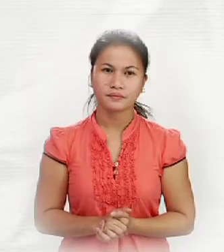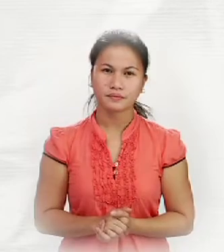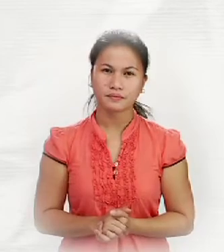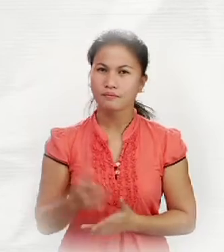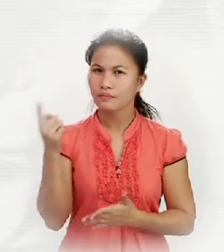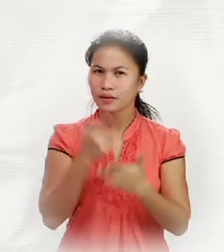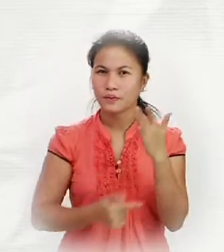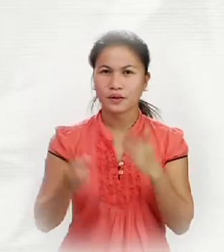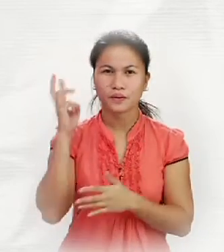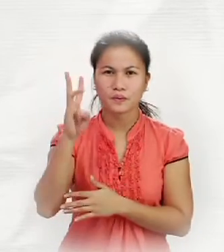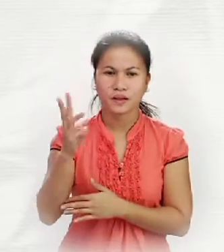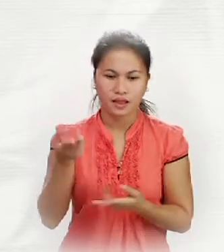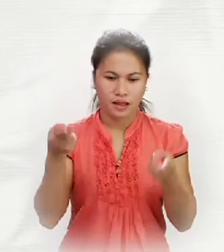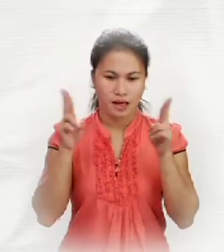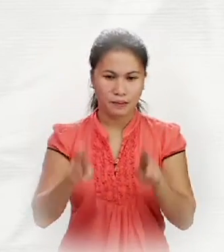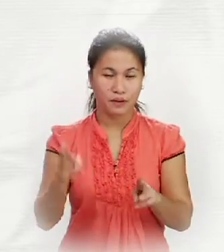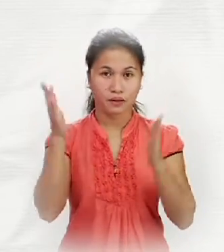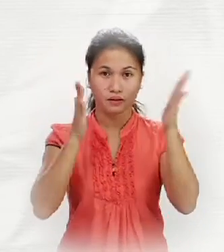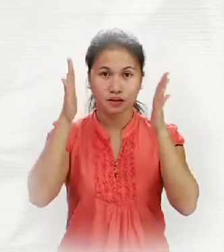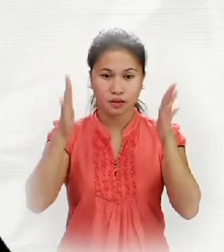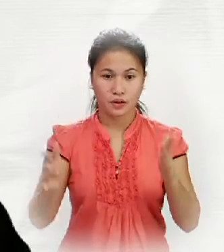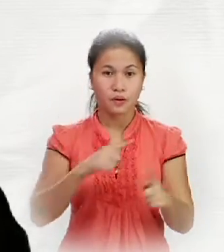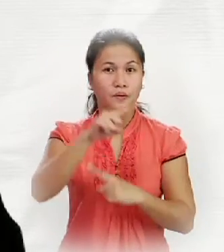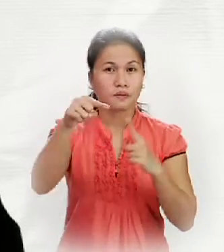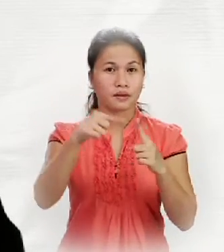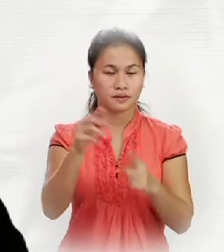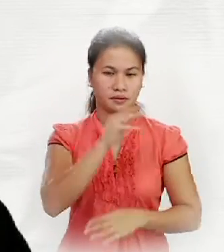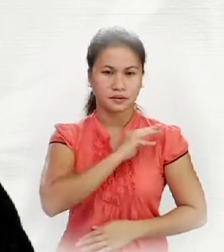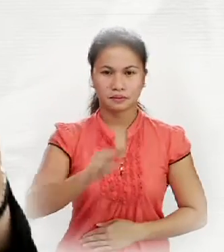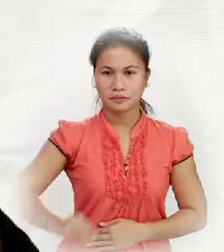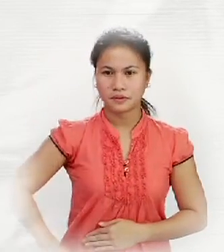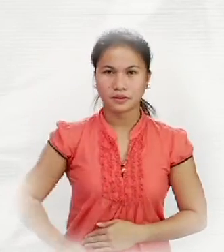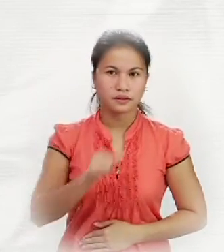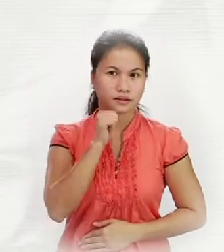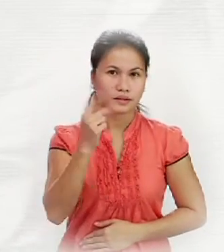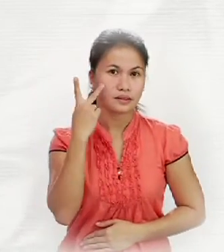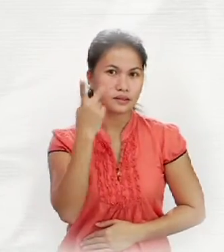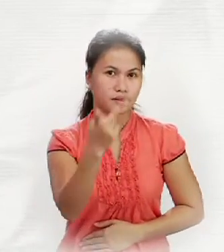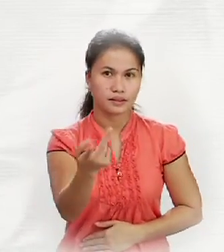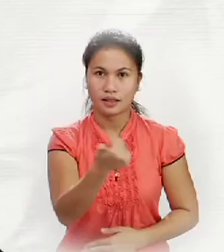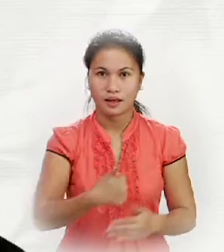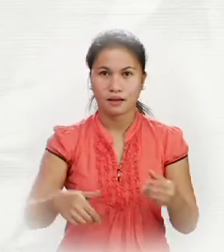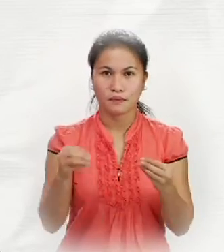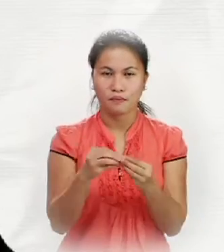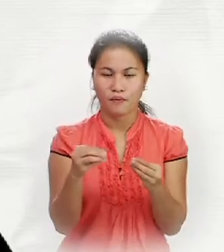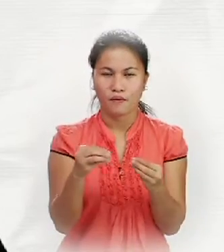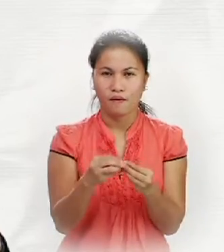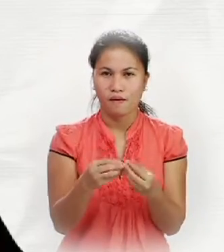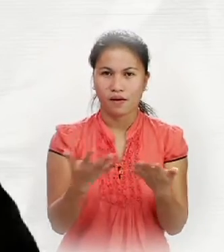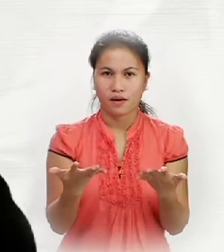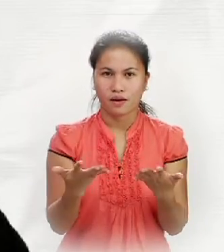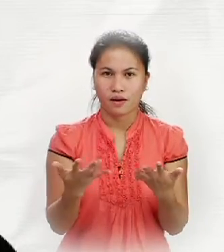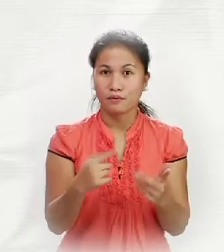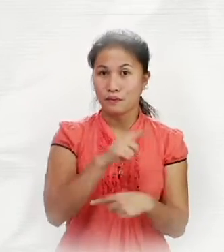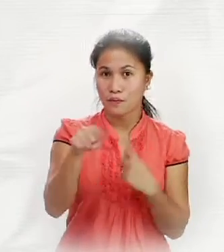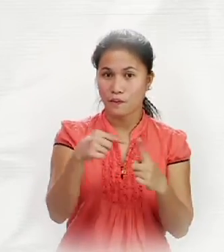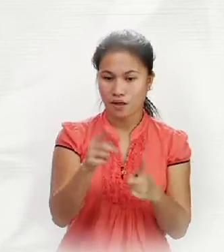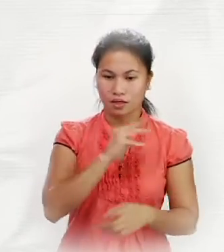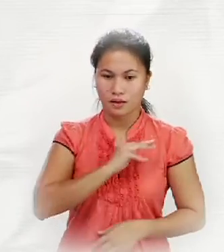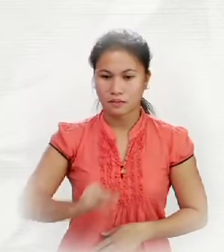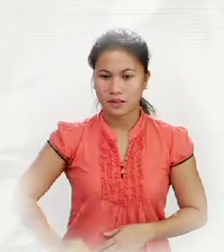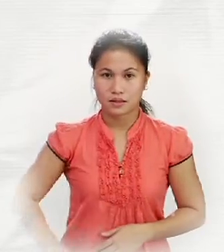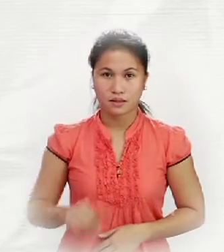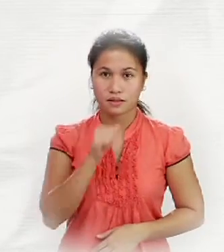What will happen to the servant when the master is not seen anymore? And when the master does not